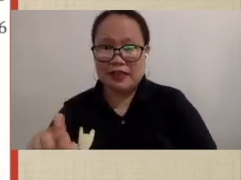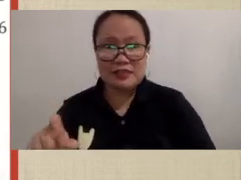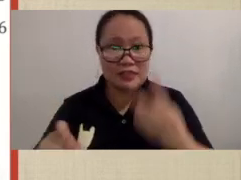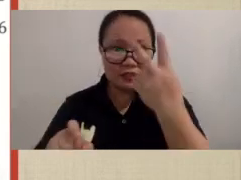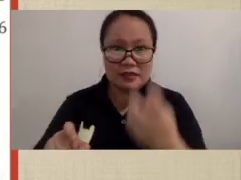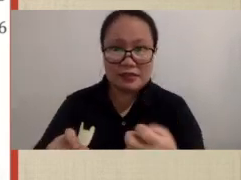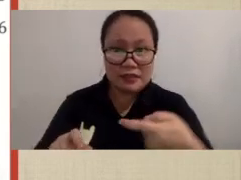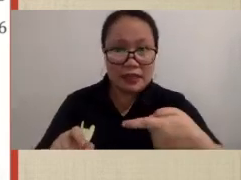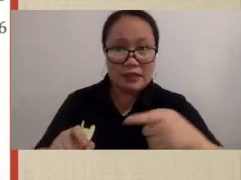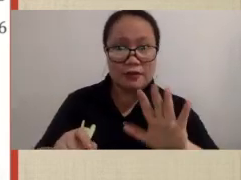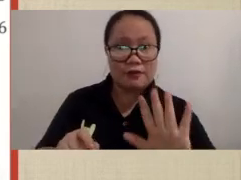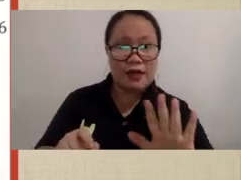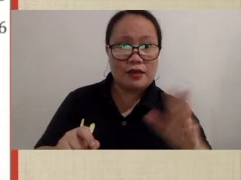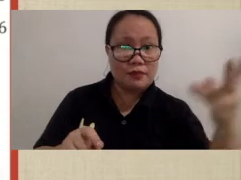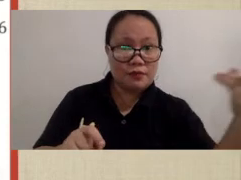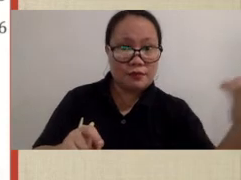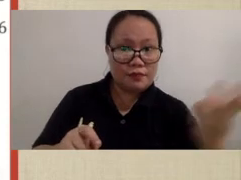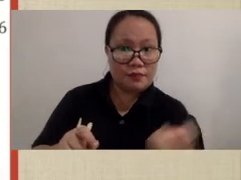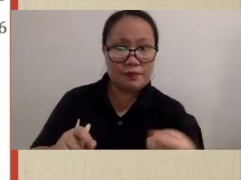6.